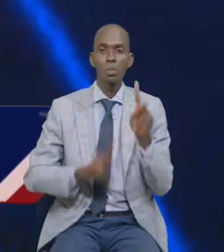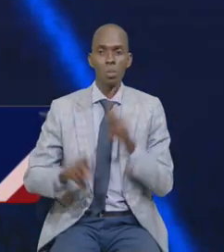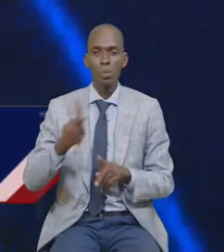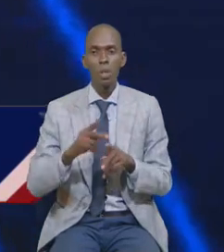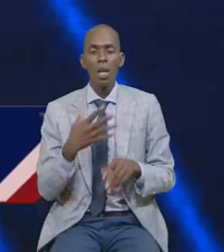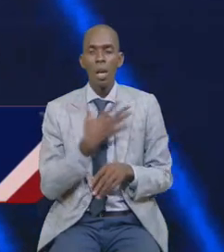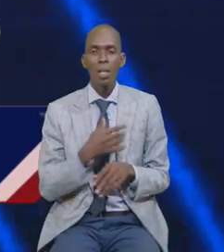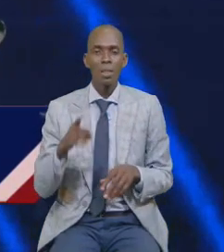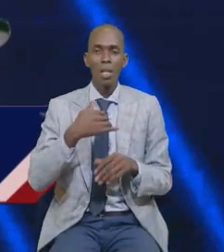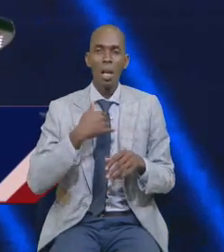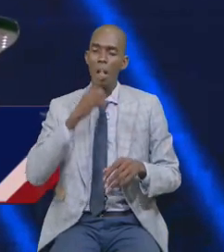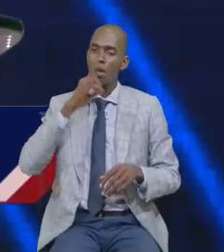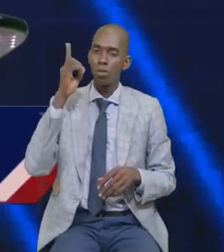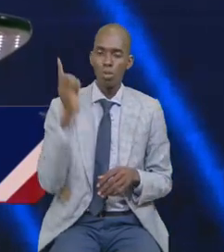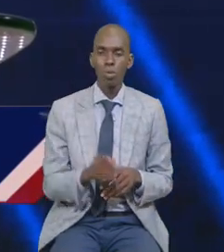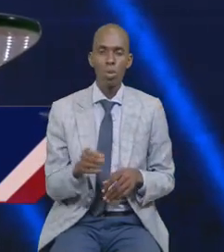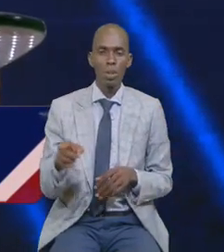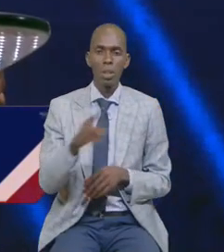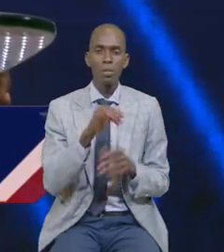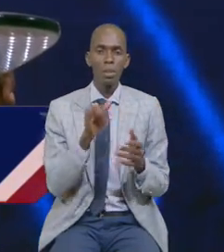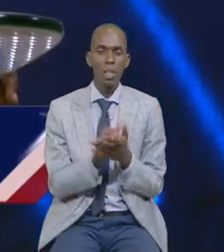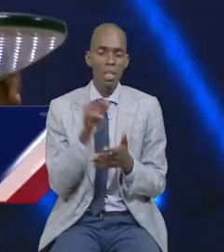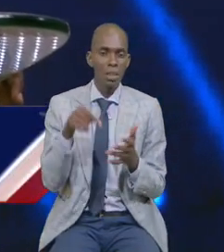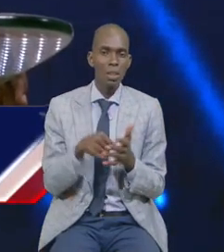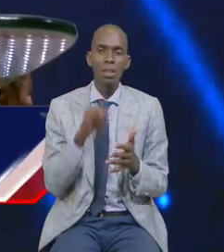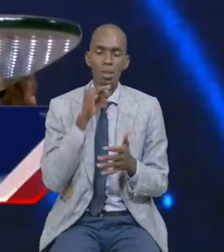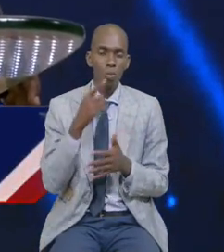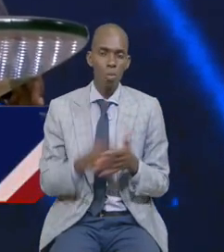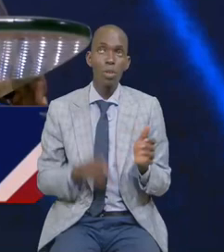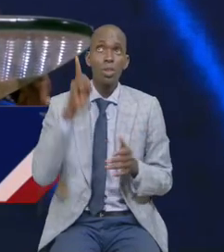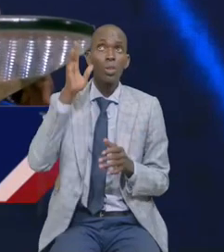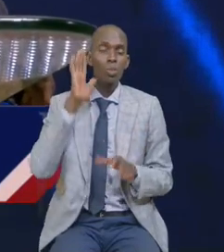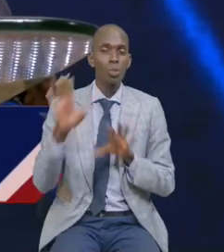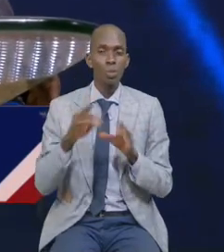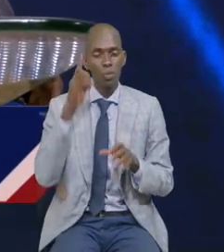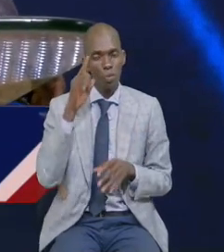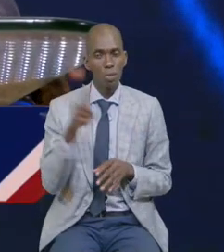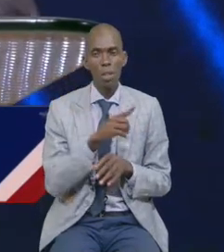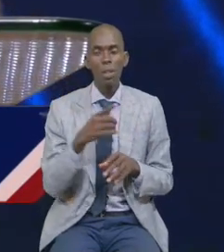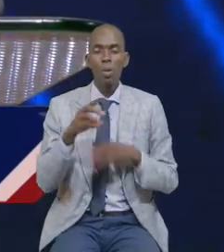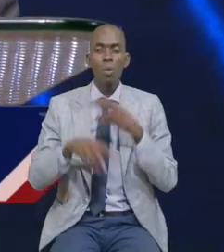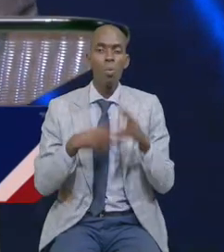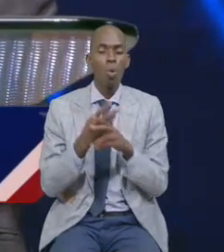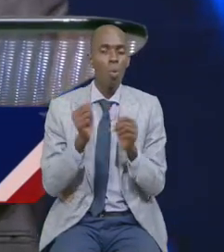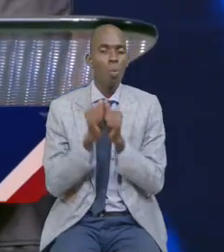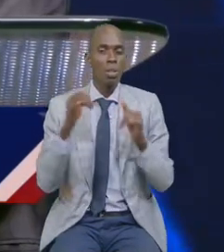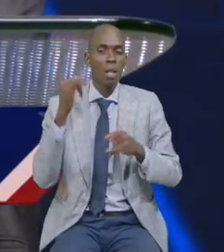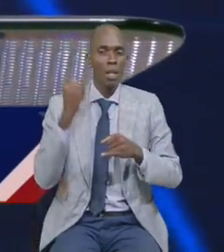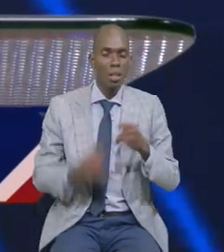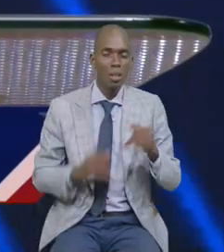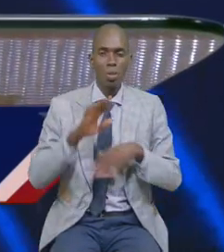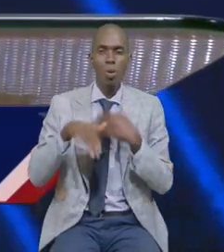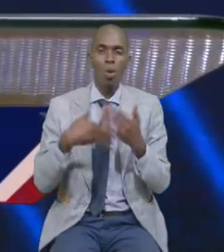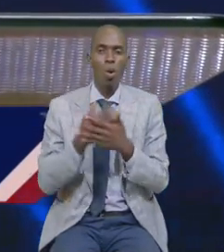that this is what he will do for them. And world without end, all ages, all